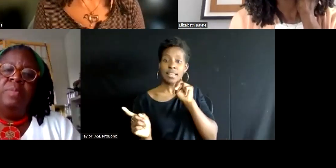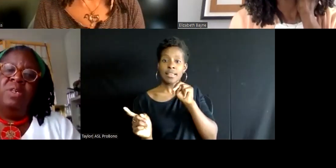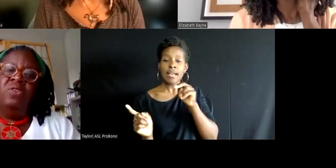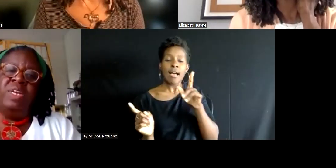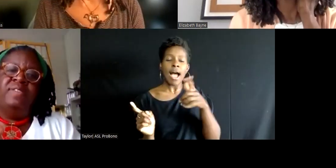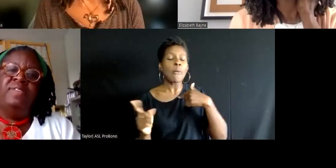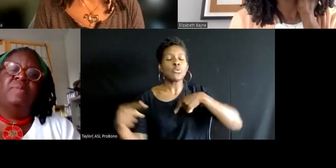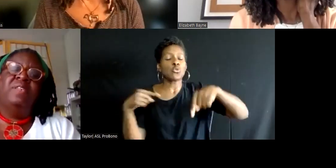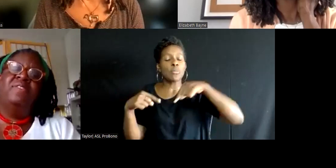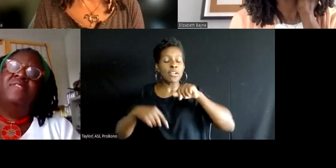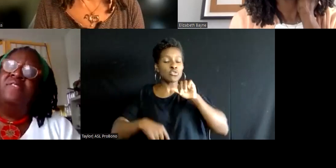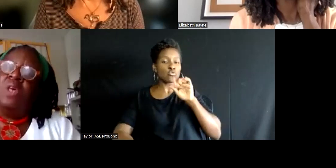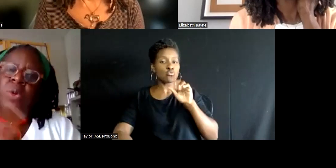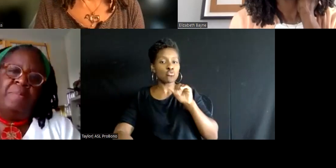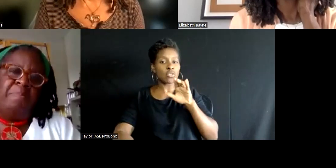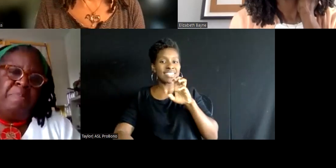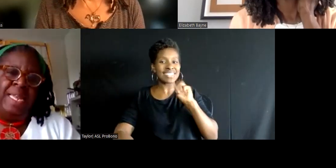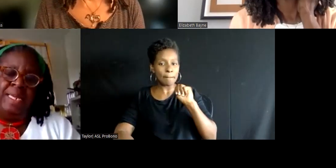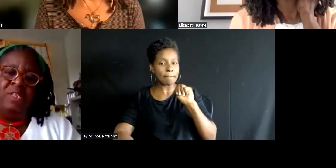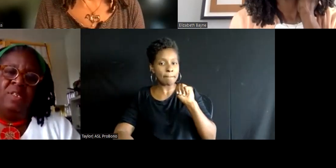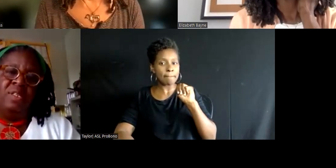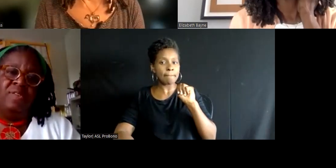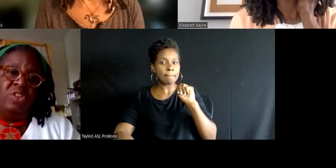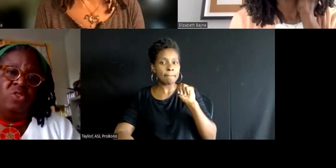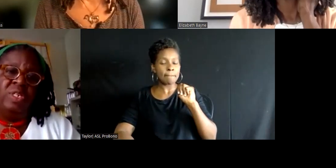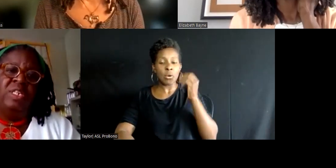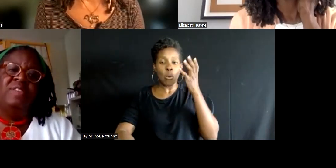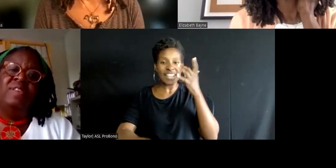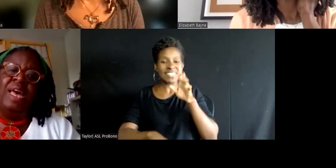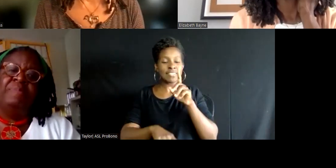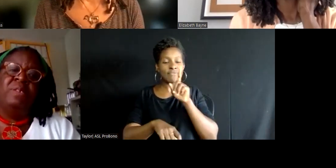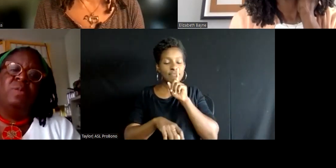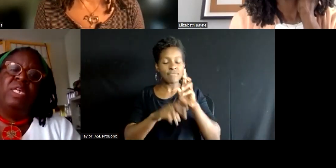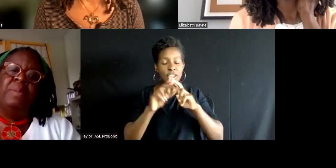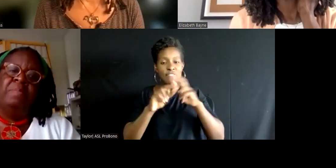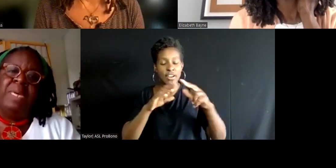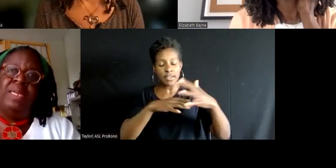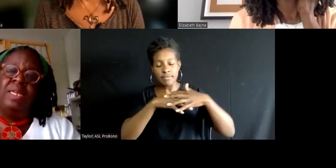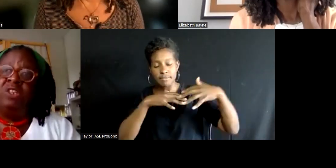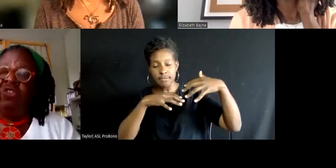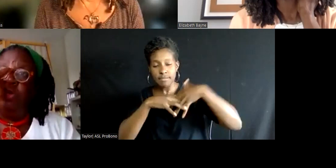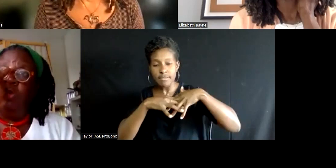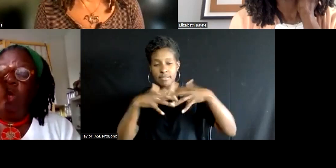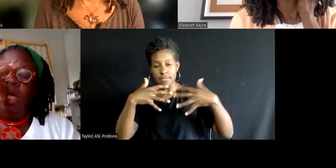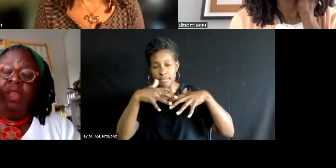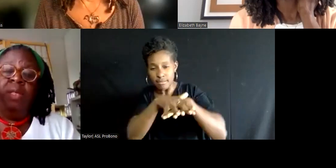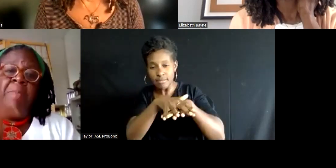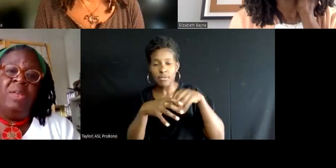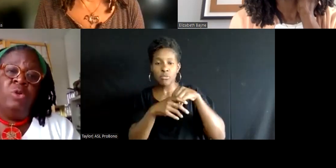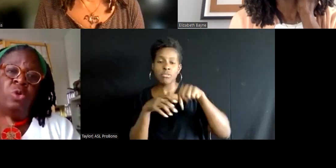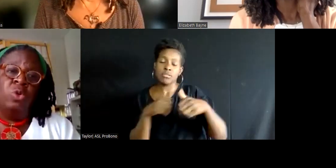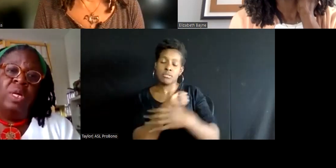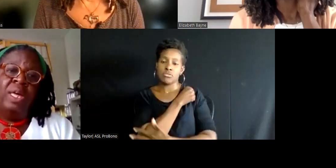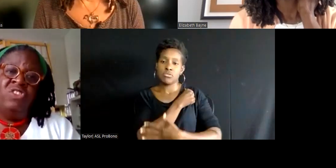racism, because racism is so embedded into this country. It is absolutely embedded into